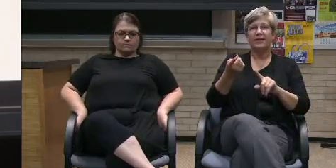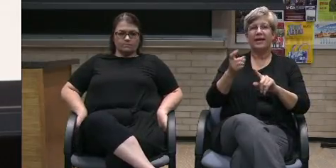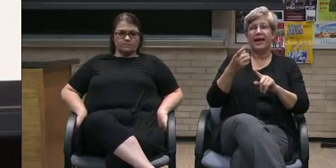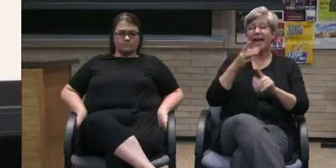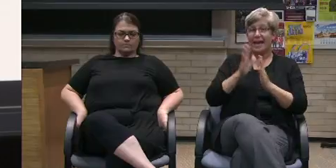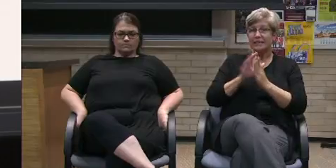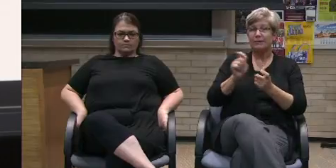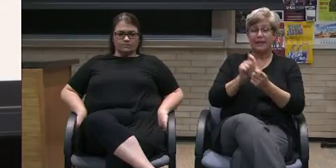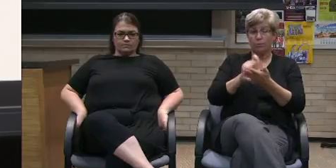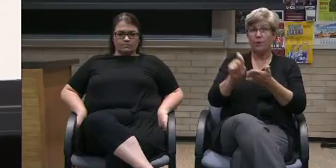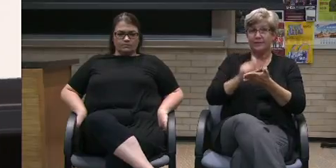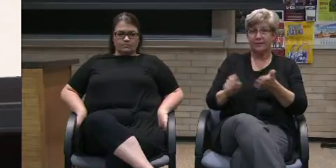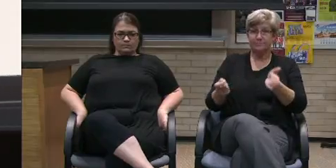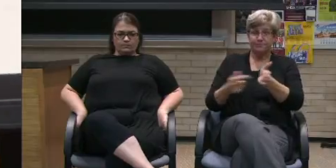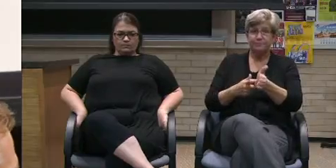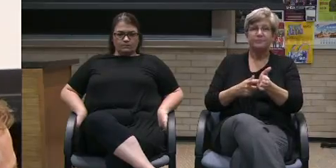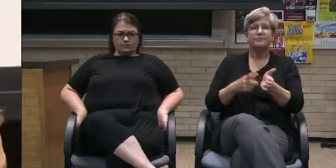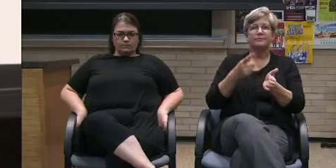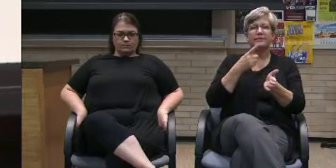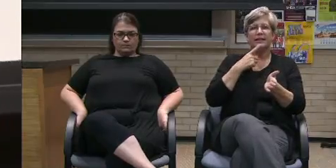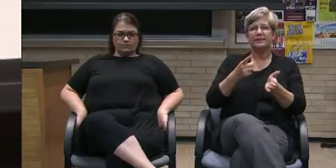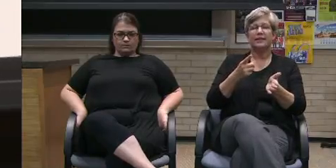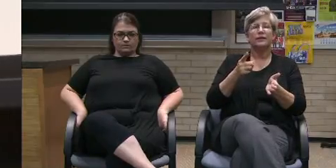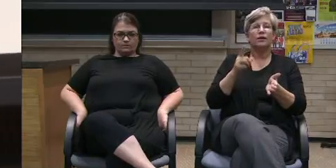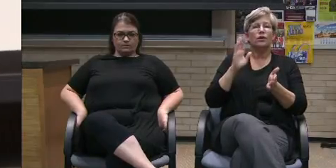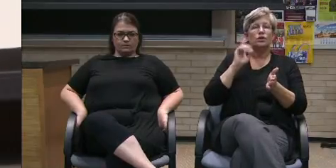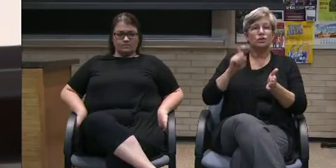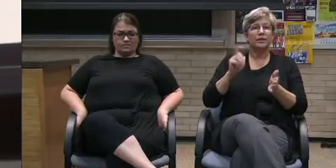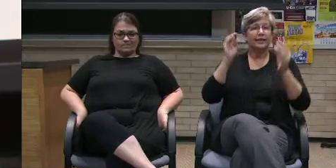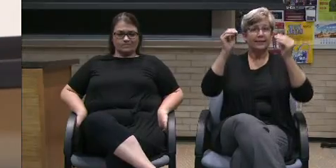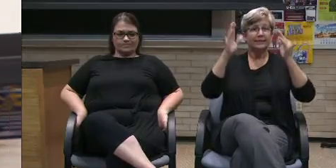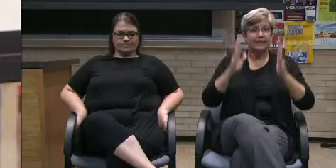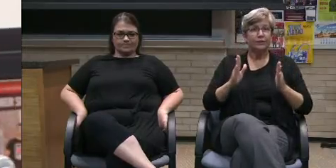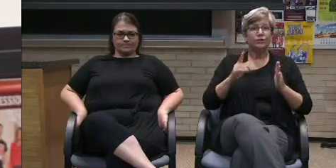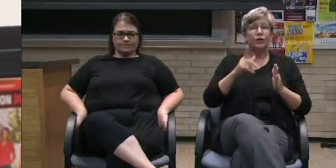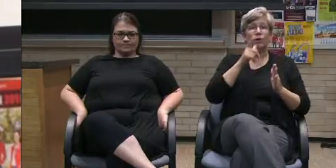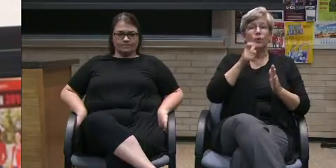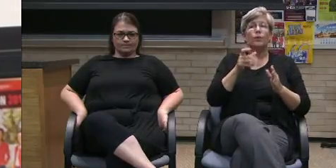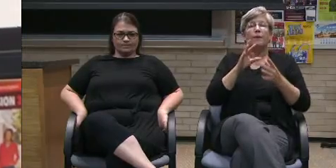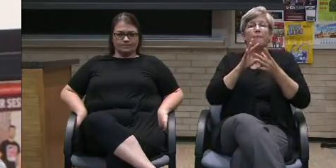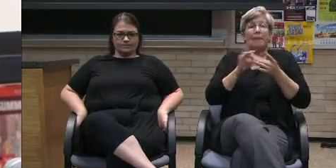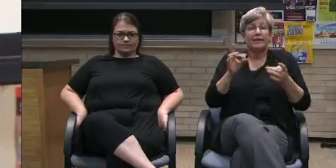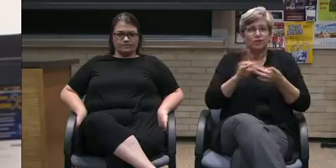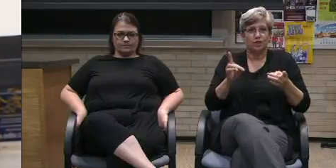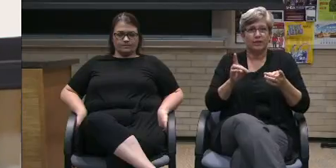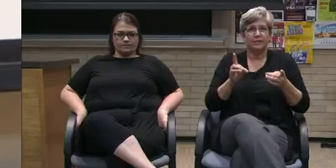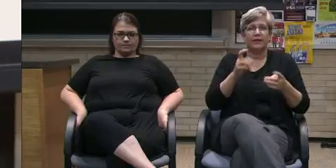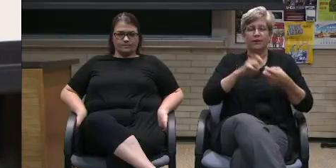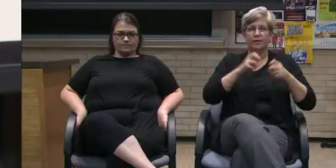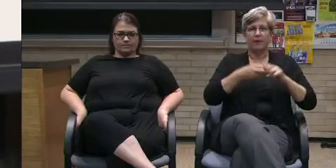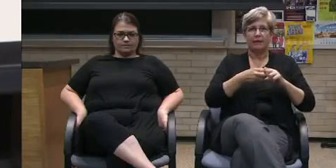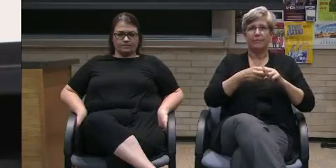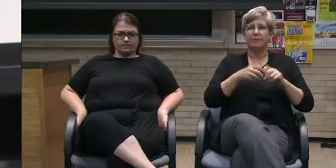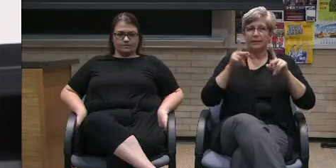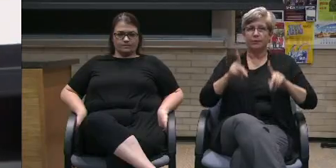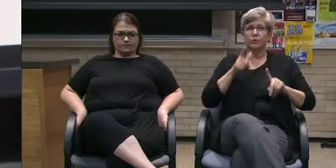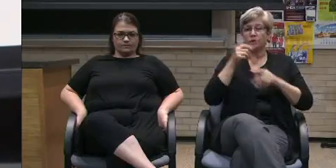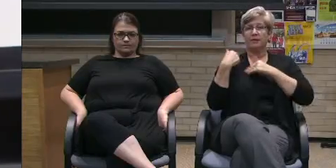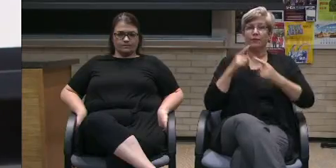because I wanted to know, should the instructor who raised the red flag do the reach out and have the verbal to strategize how to do better? Should the academic